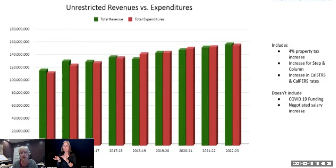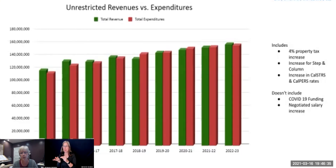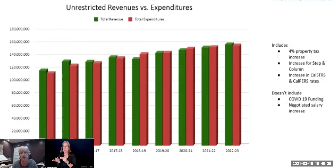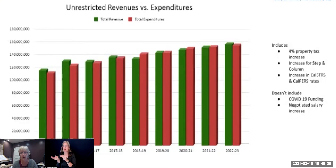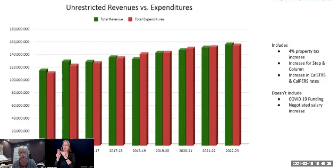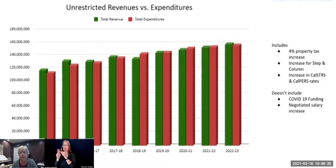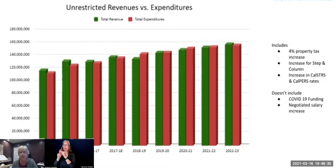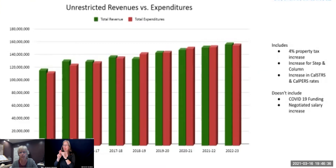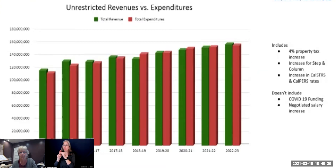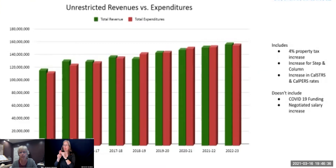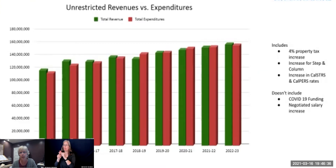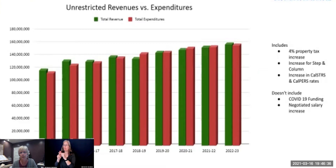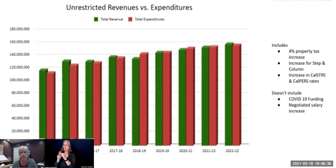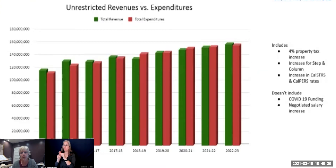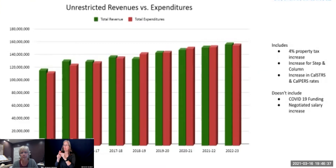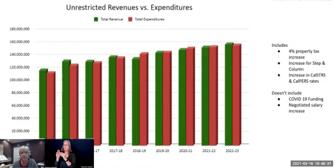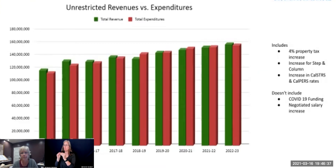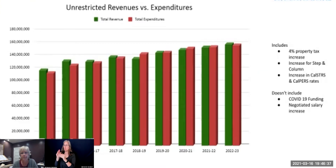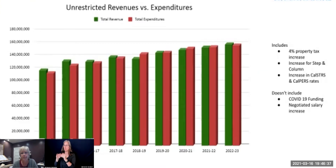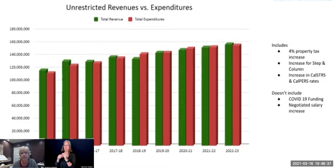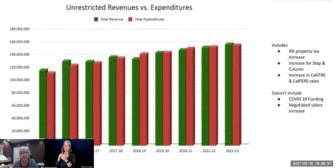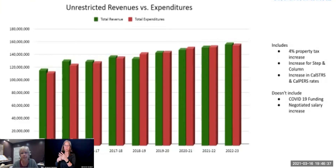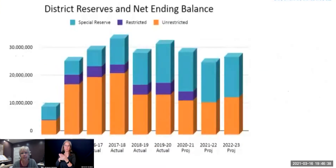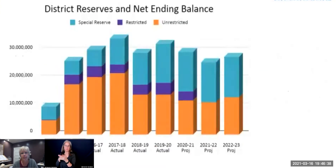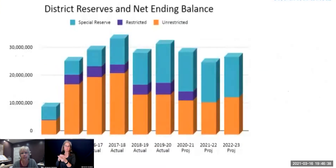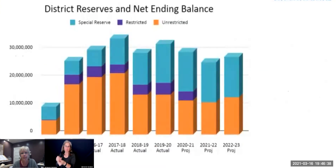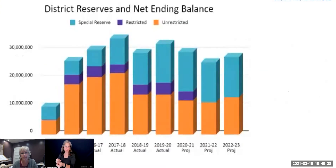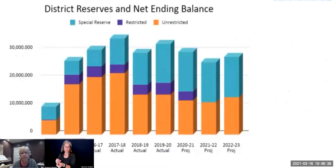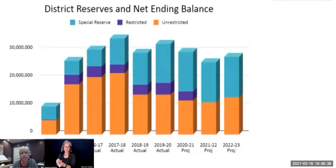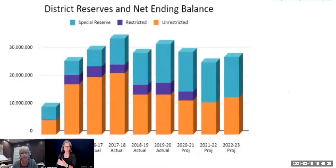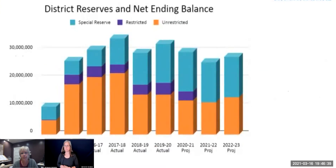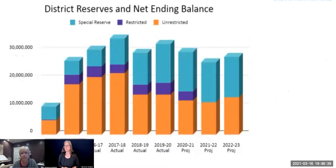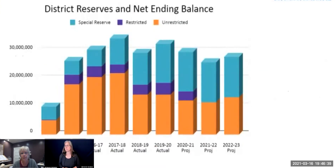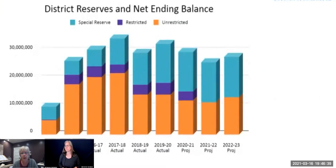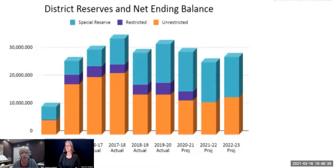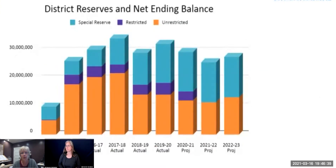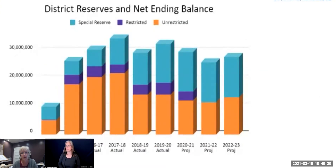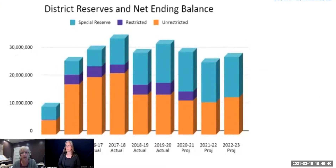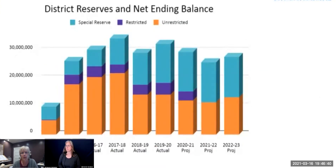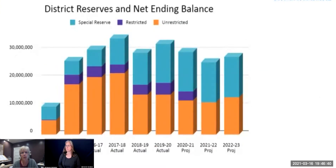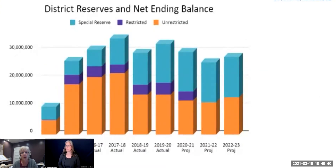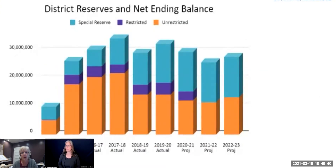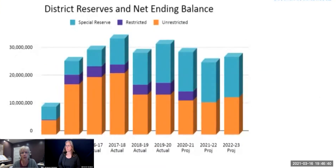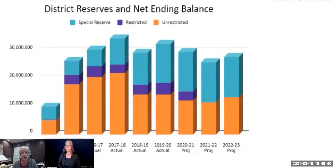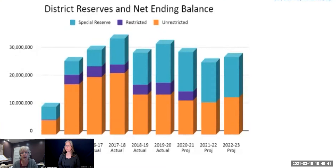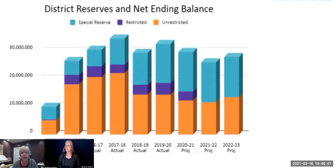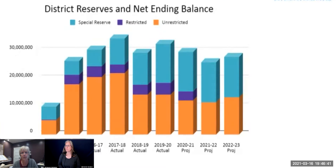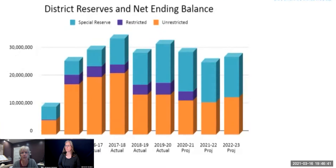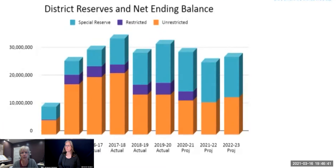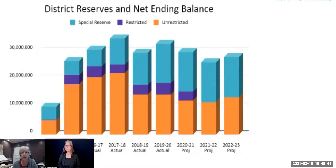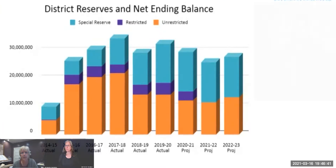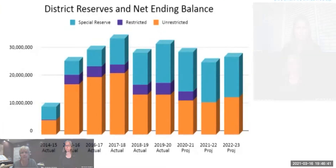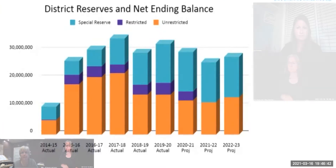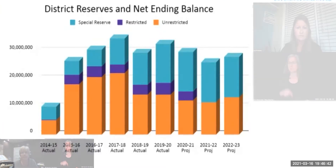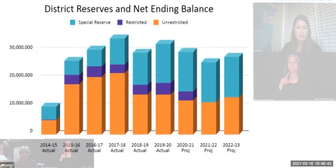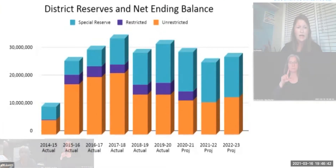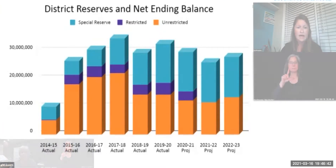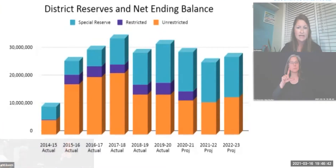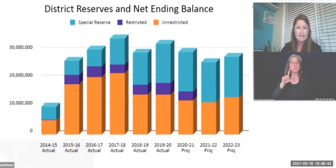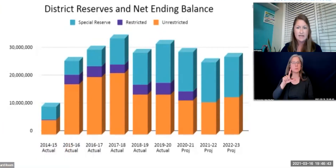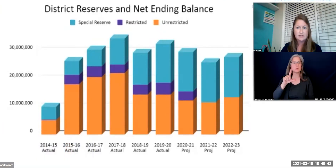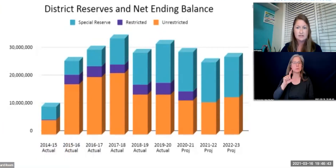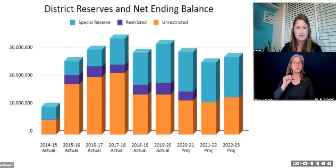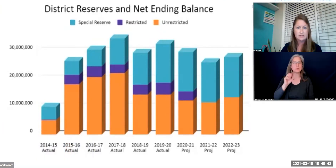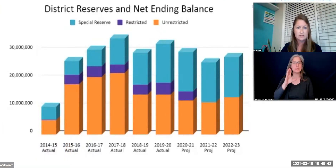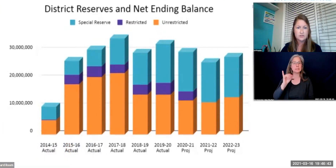expenditures. Next slide. Lacey, do you want to take it from here?